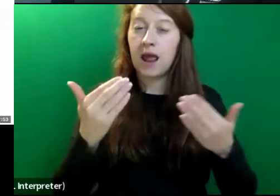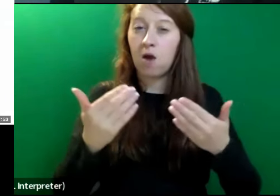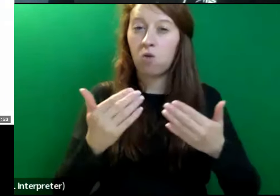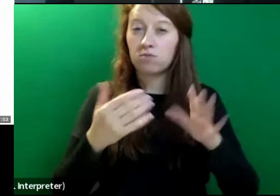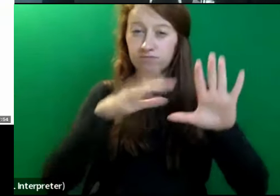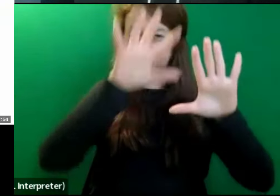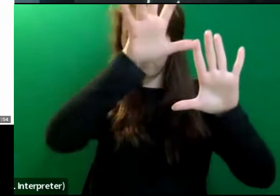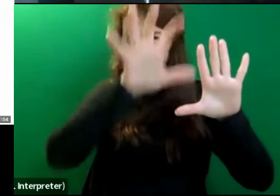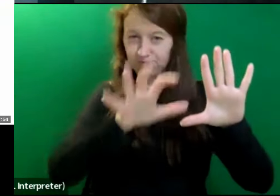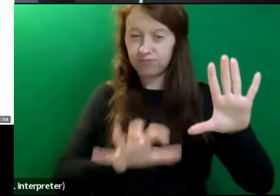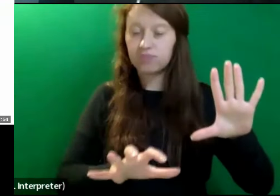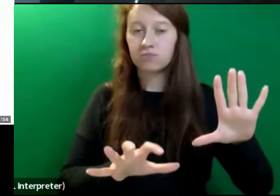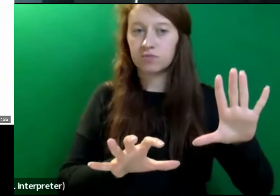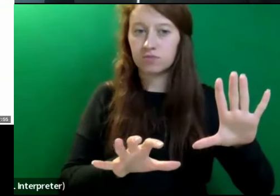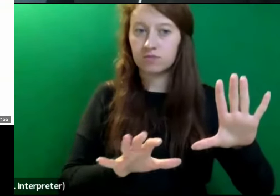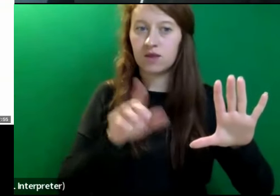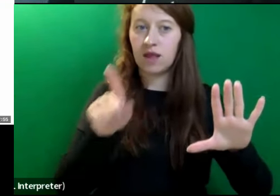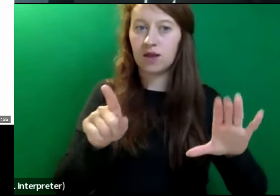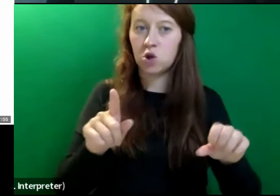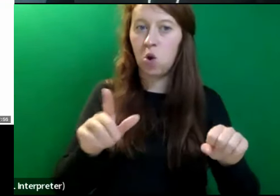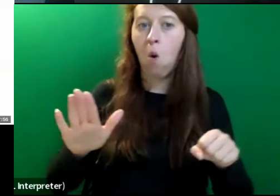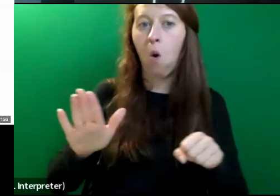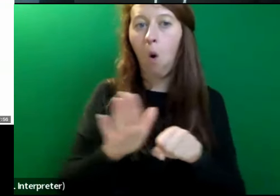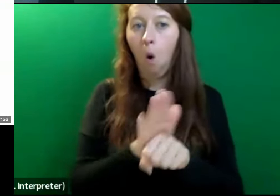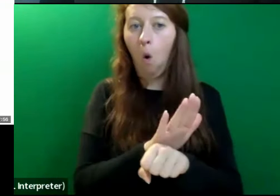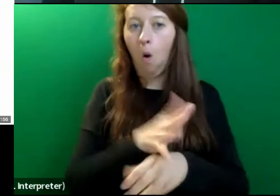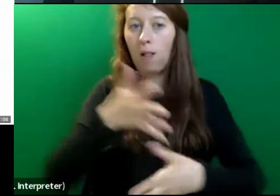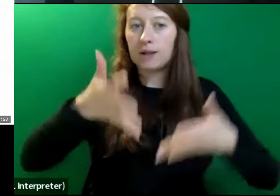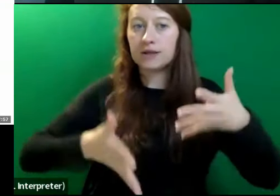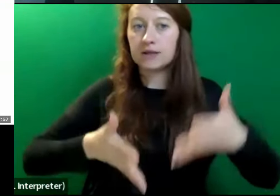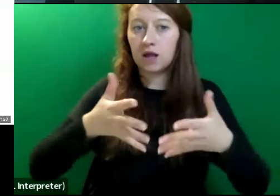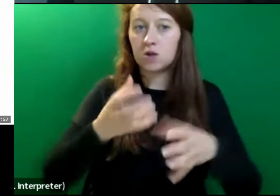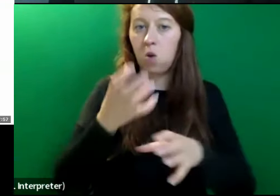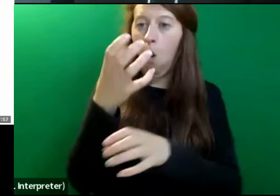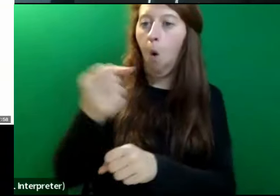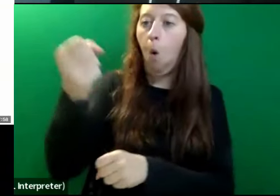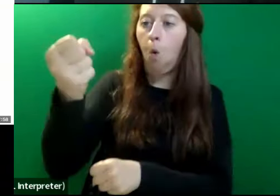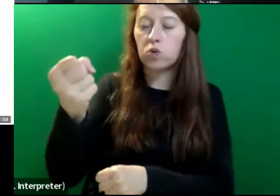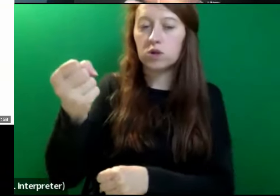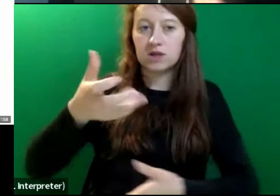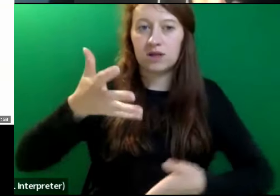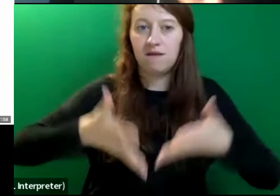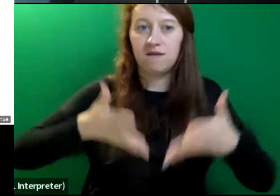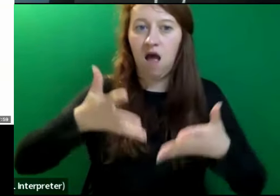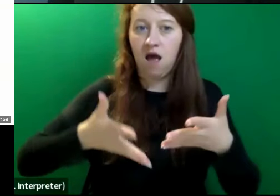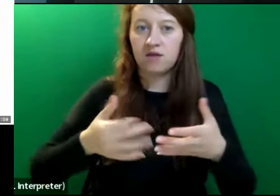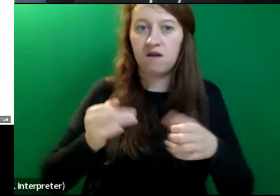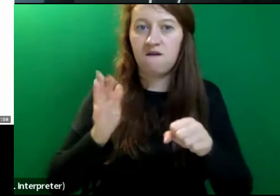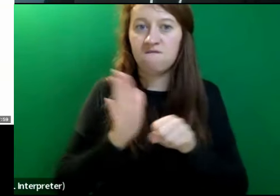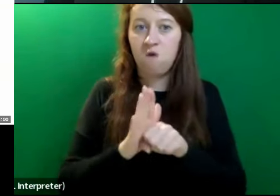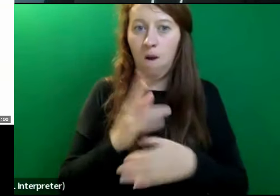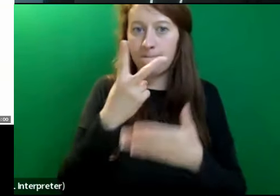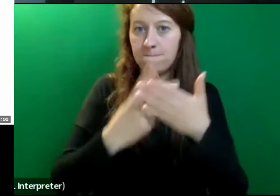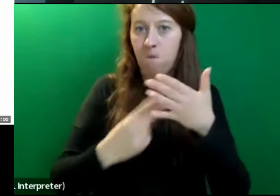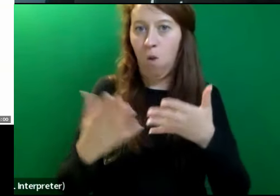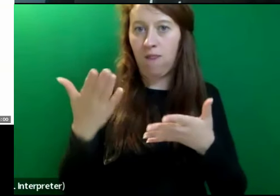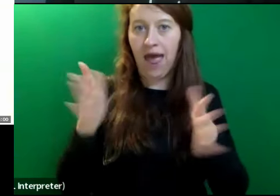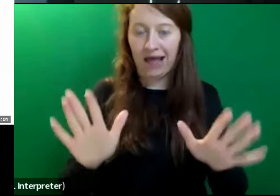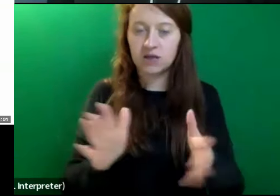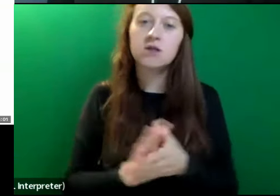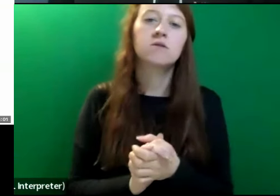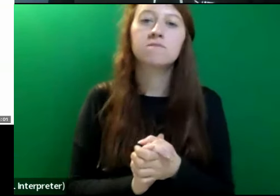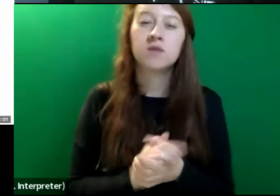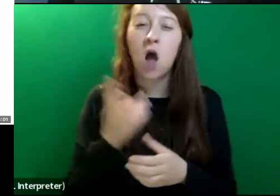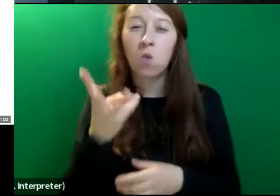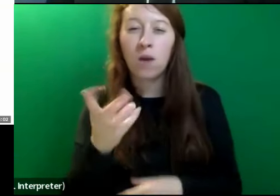This is a distribution of hold signs across the dominant and non-dominant hands. Again, I'll give you a couple of seconds to have a look at this before I explain